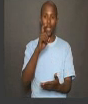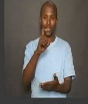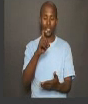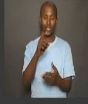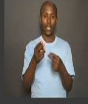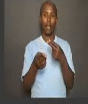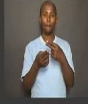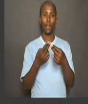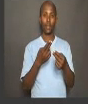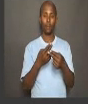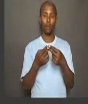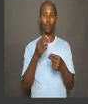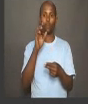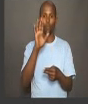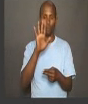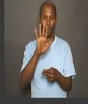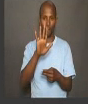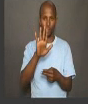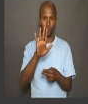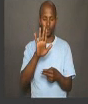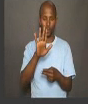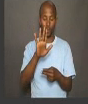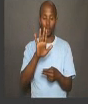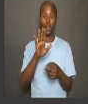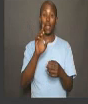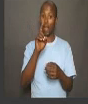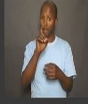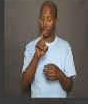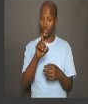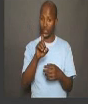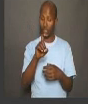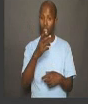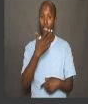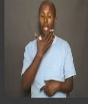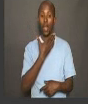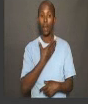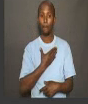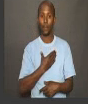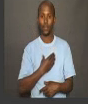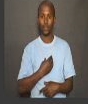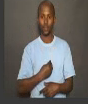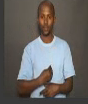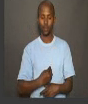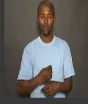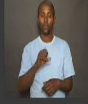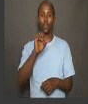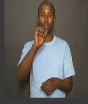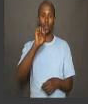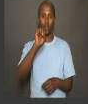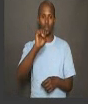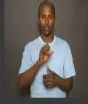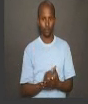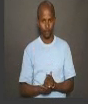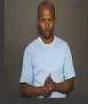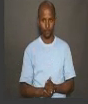a multiple of 5, where x is an element of